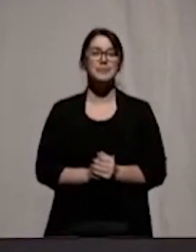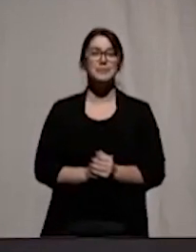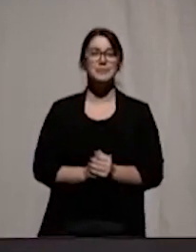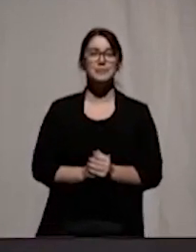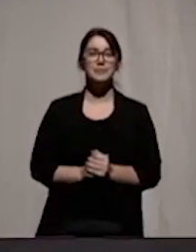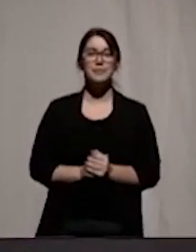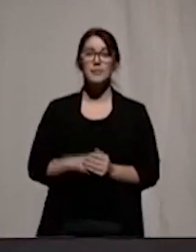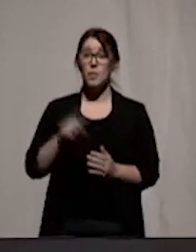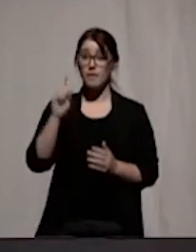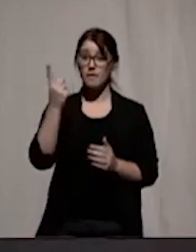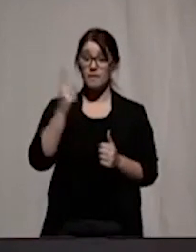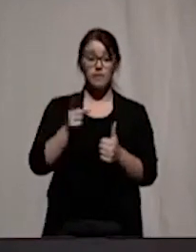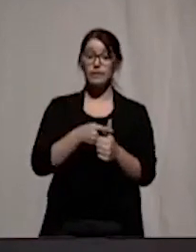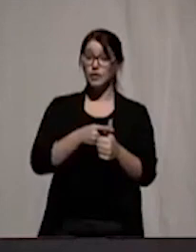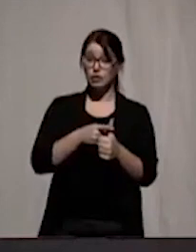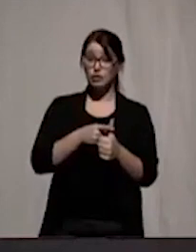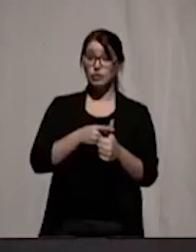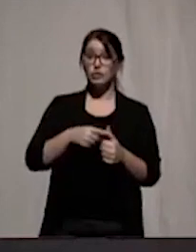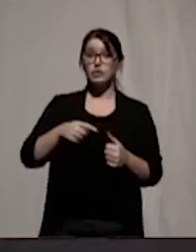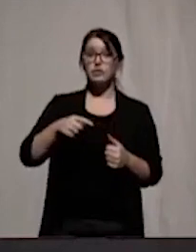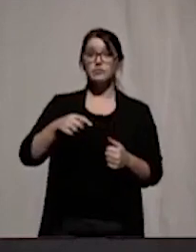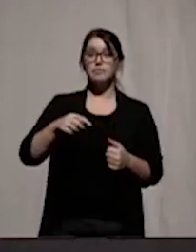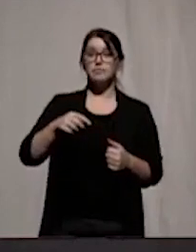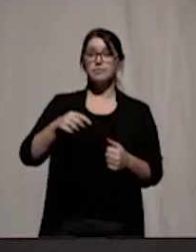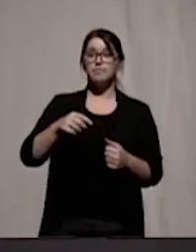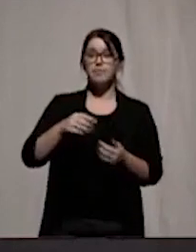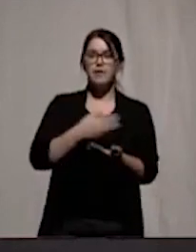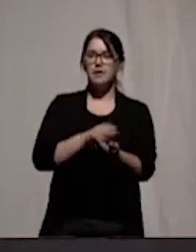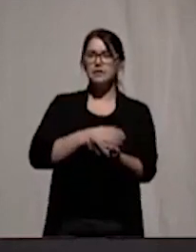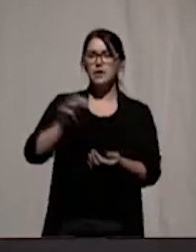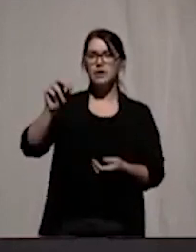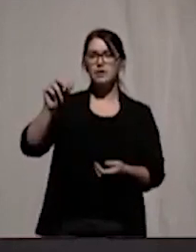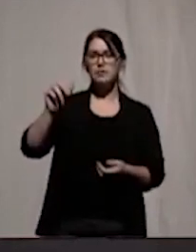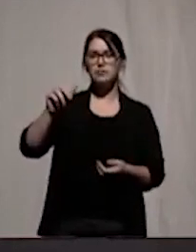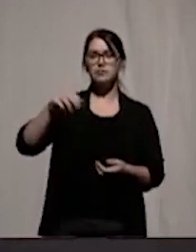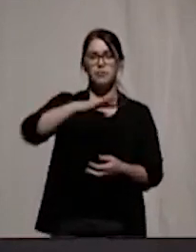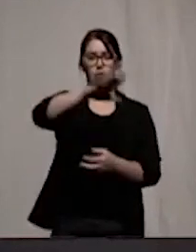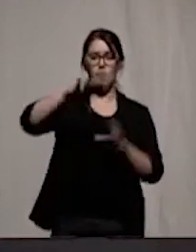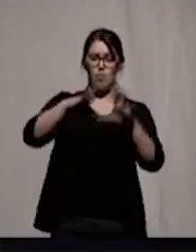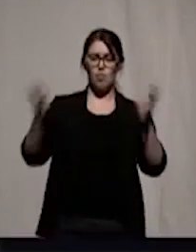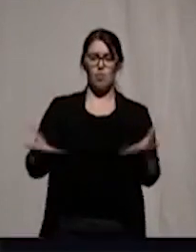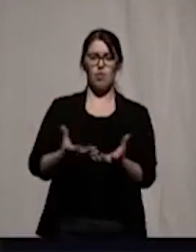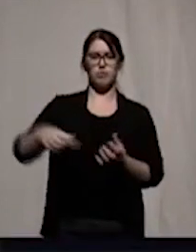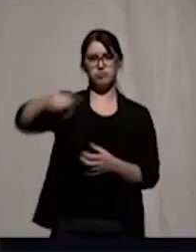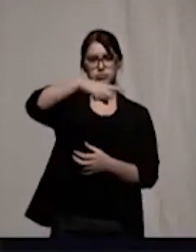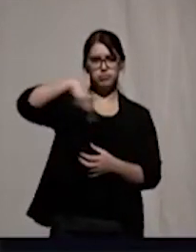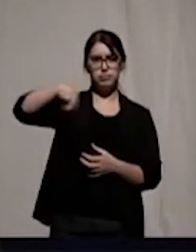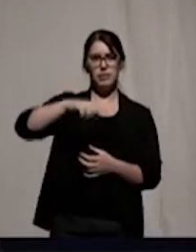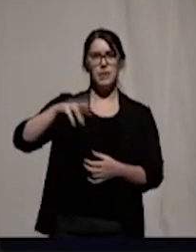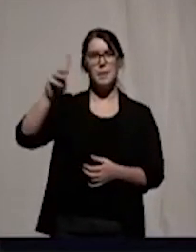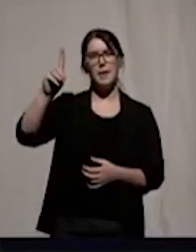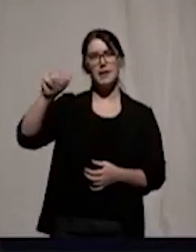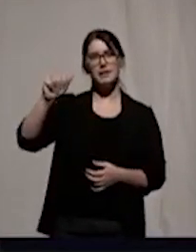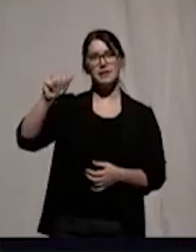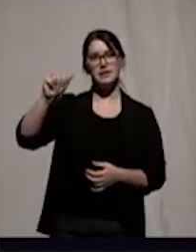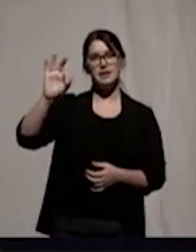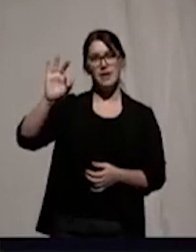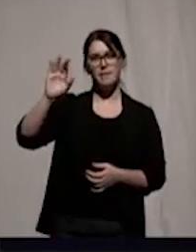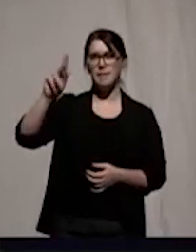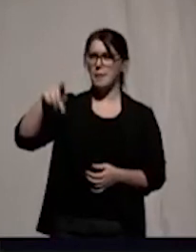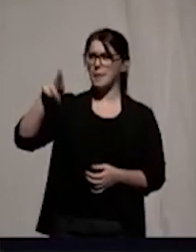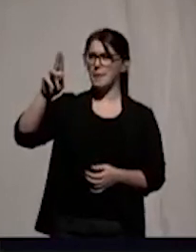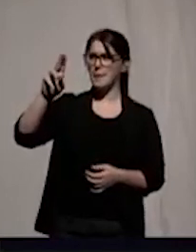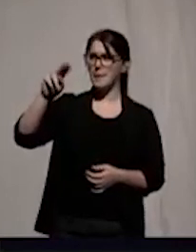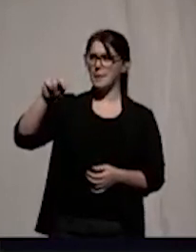by Daft Punk? That is the whole song. There are no other lyrics in that whole song. So if you can't think of what to write and you're oh my